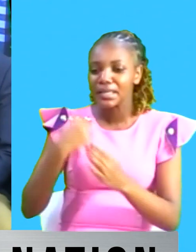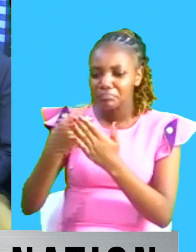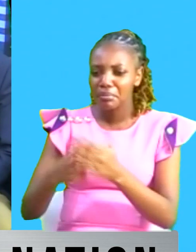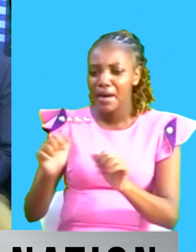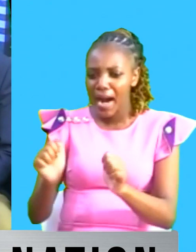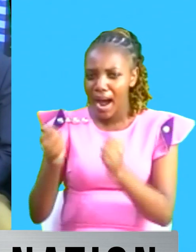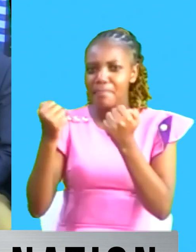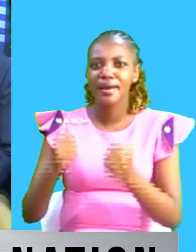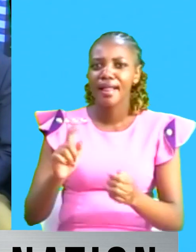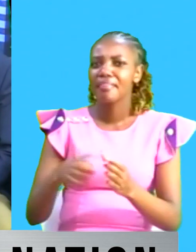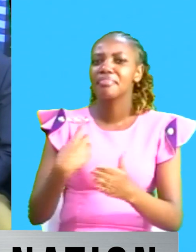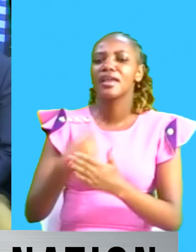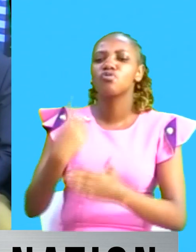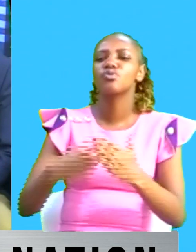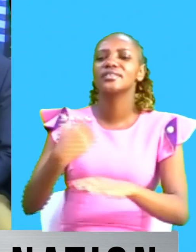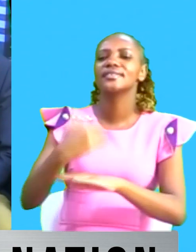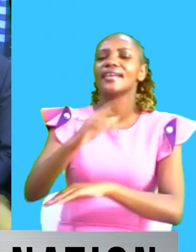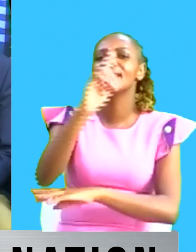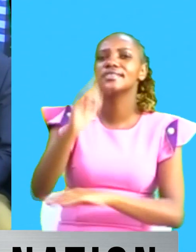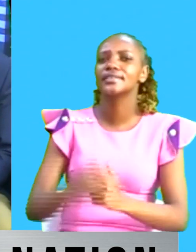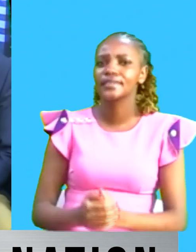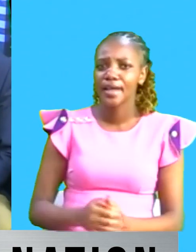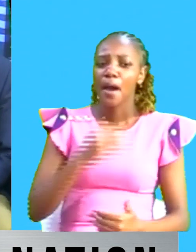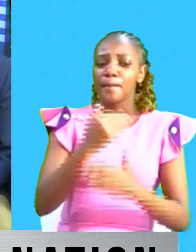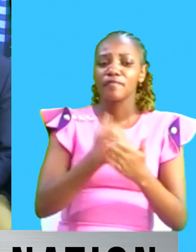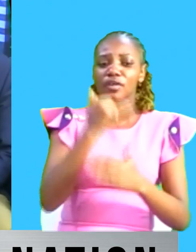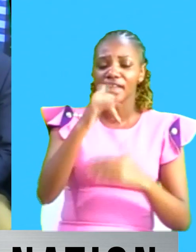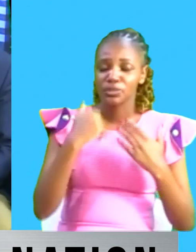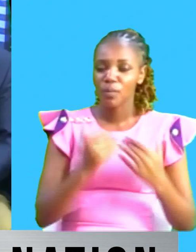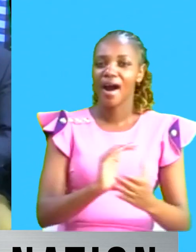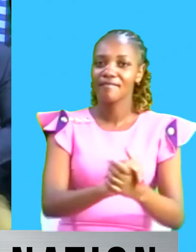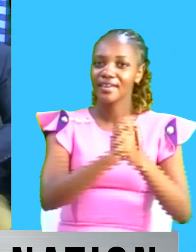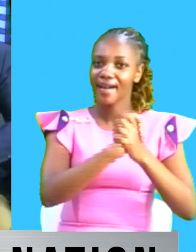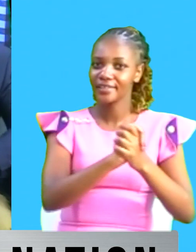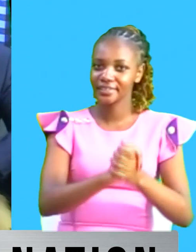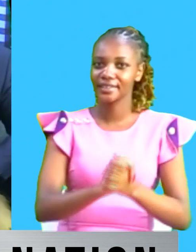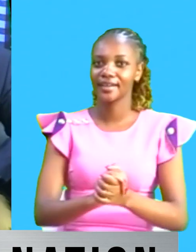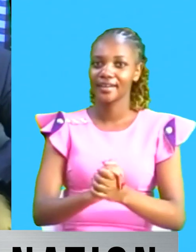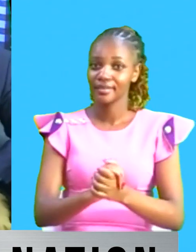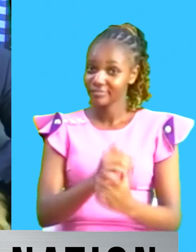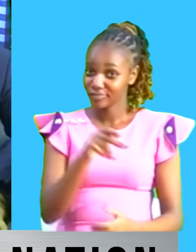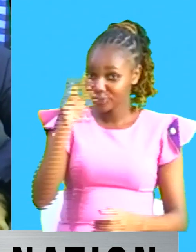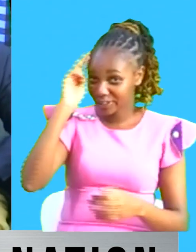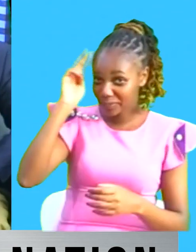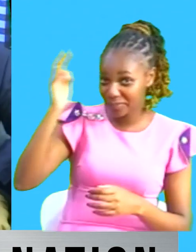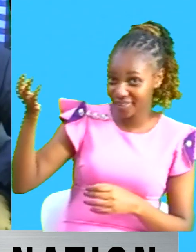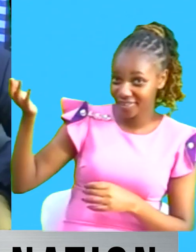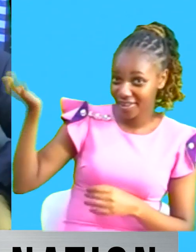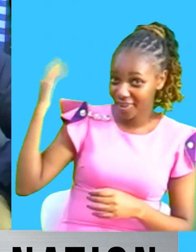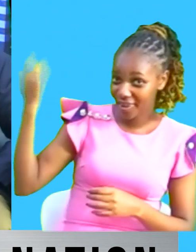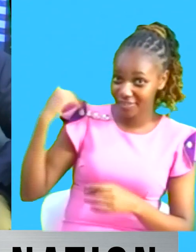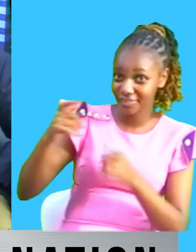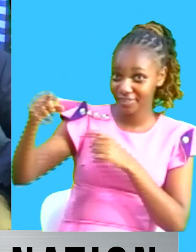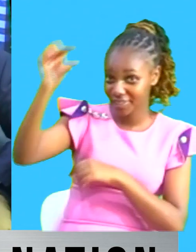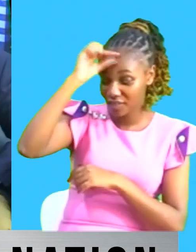we've come from, there was a meeting, there was a handshake. Yes. Yeah. Jonah, I had